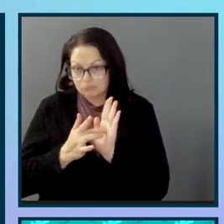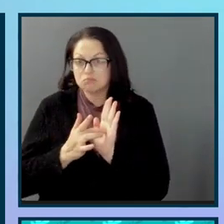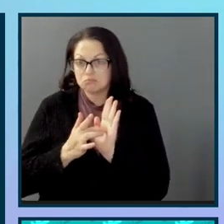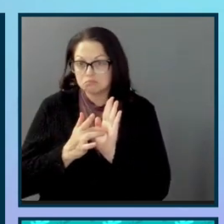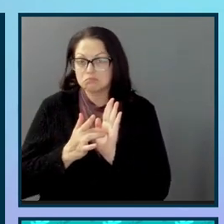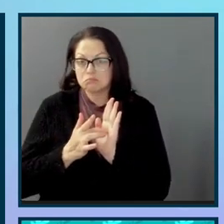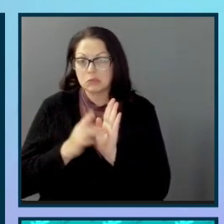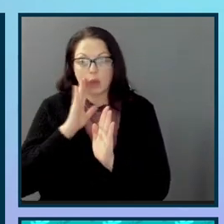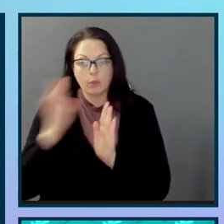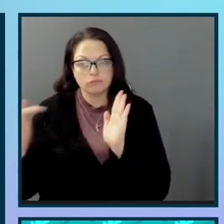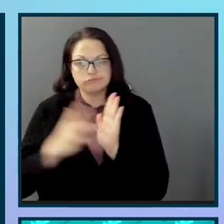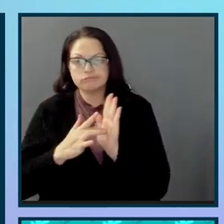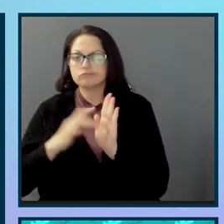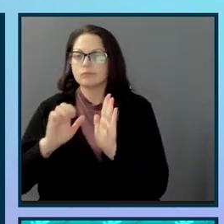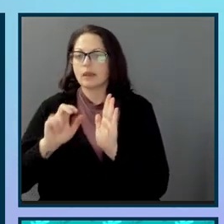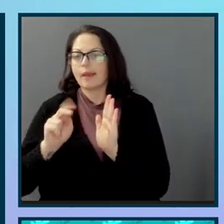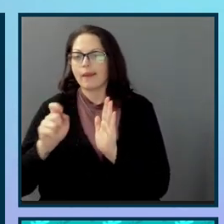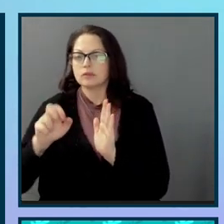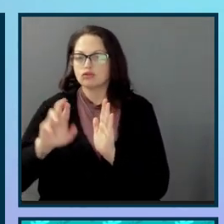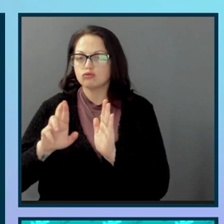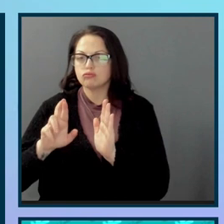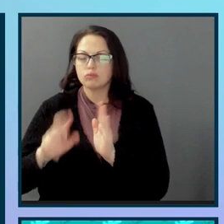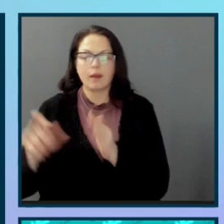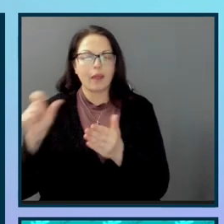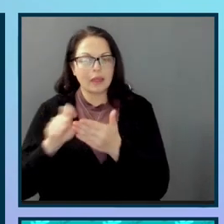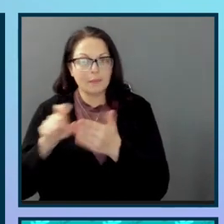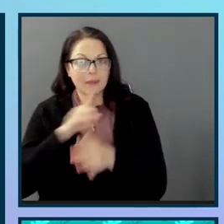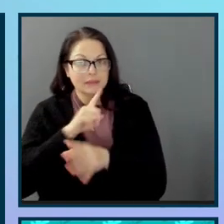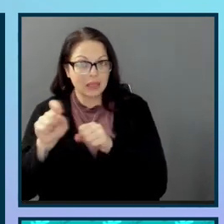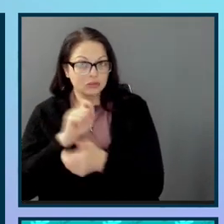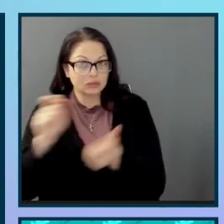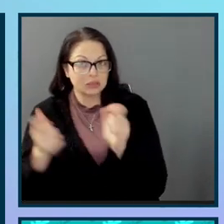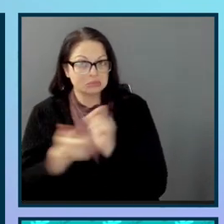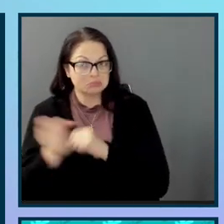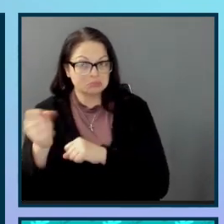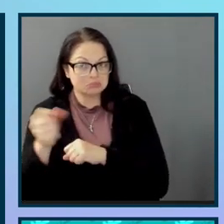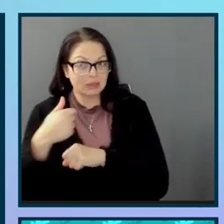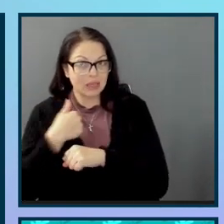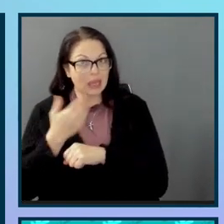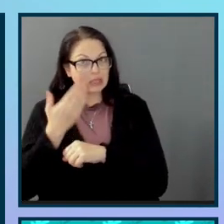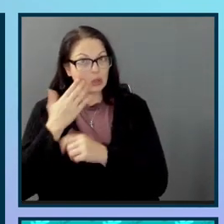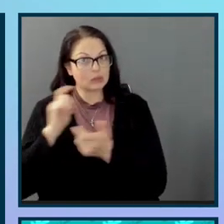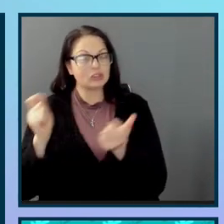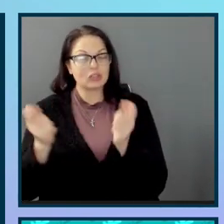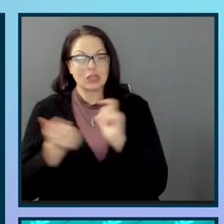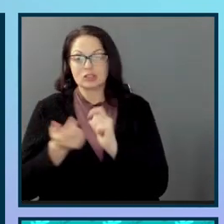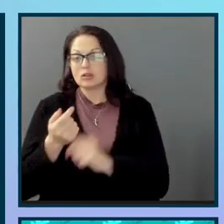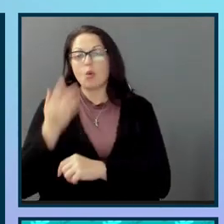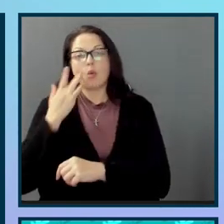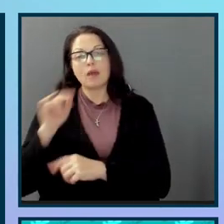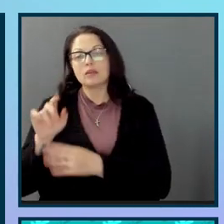to press enter. Okay, and the page actually changed. I know it did because in the URL we